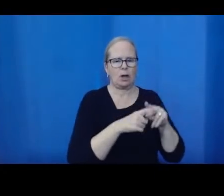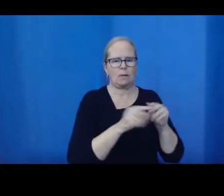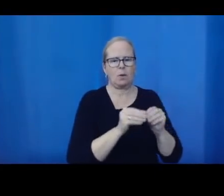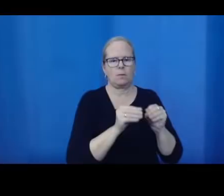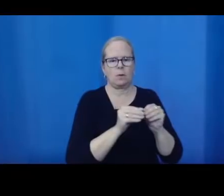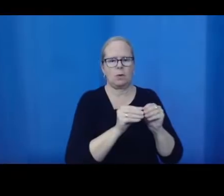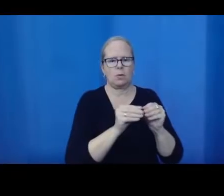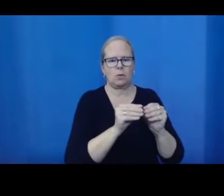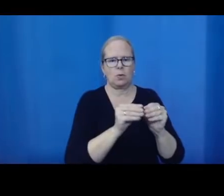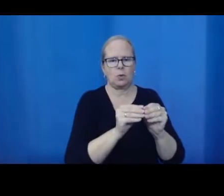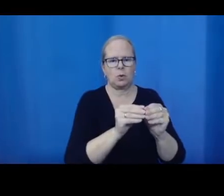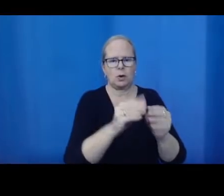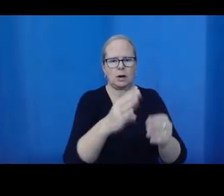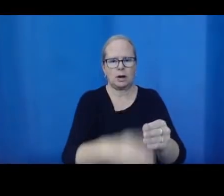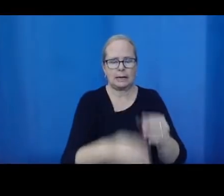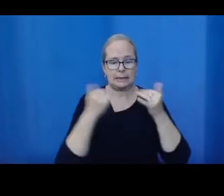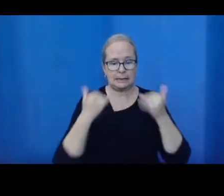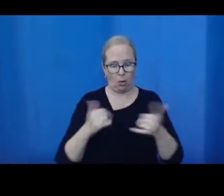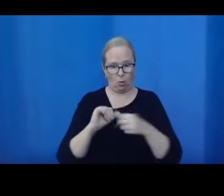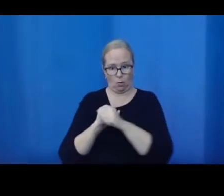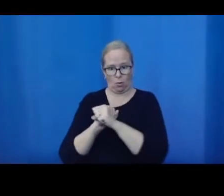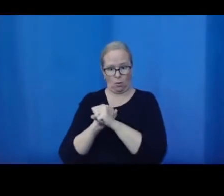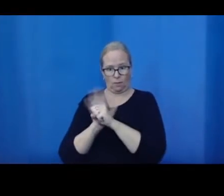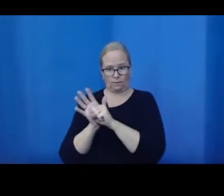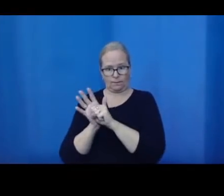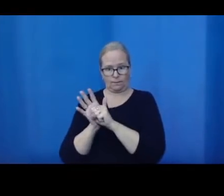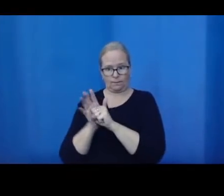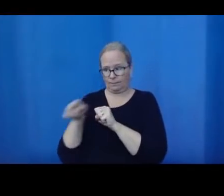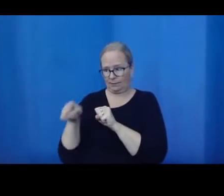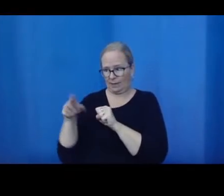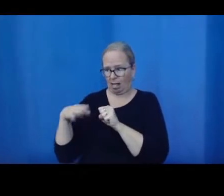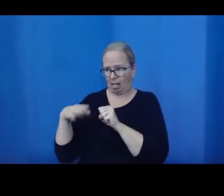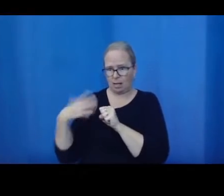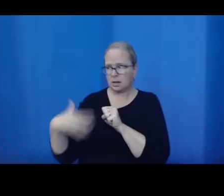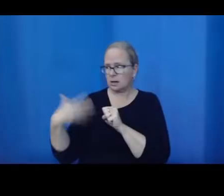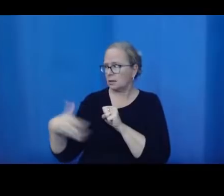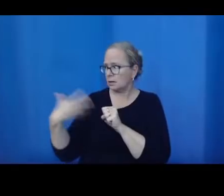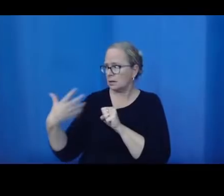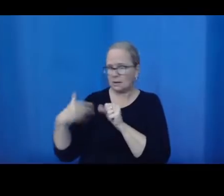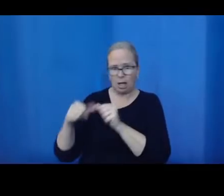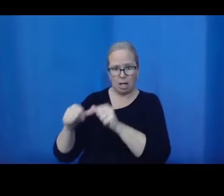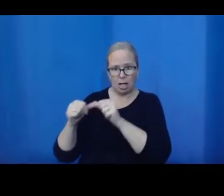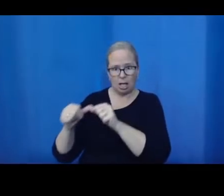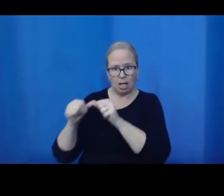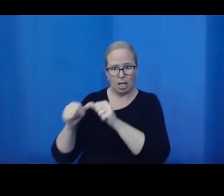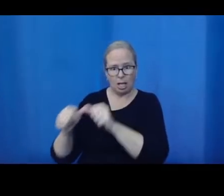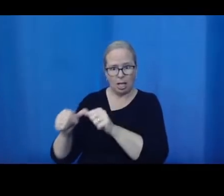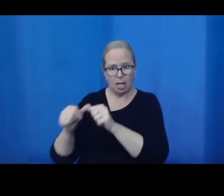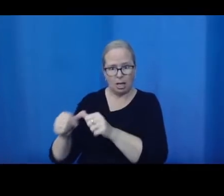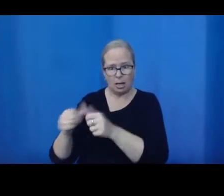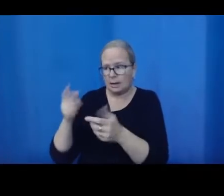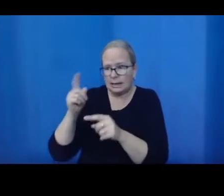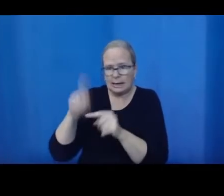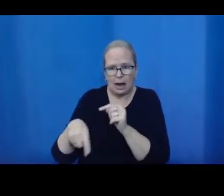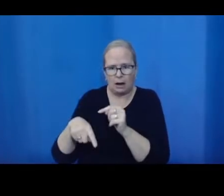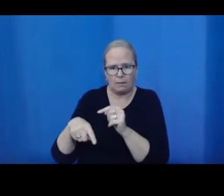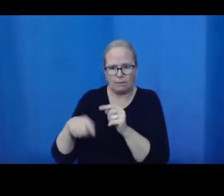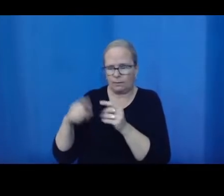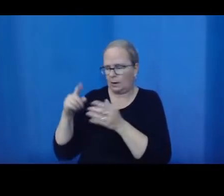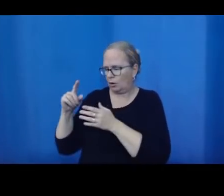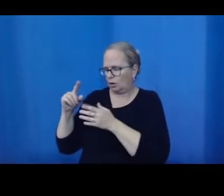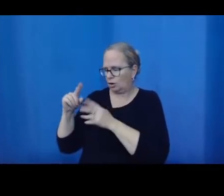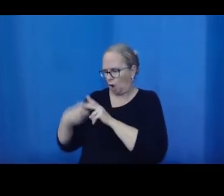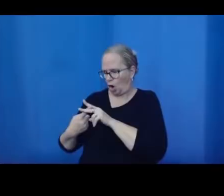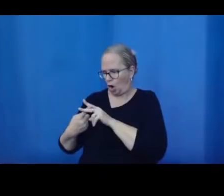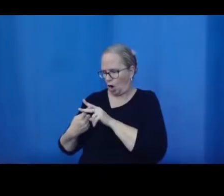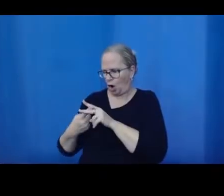a beginning, middle, and an end, and it's continuing on and on and on, this could be turning into something. And we're worried about the